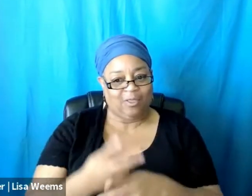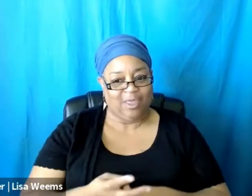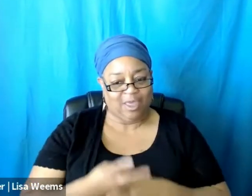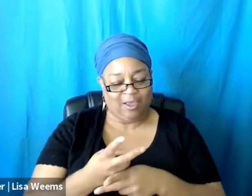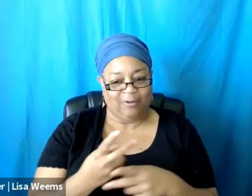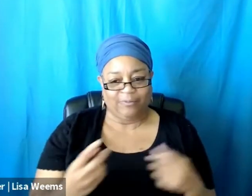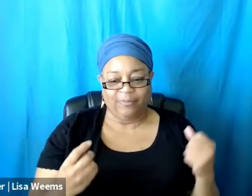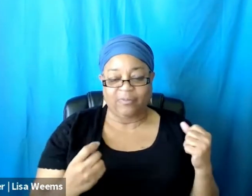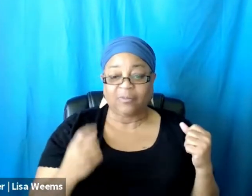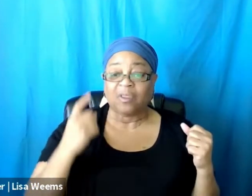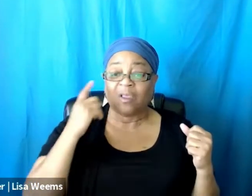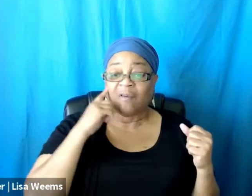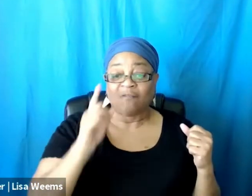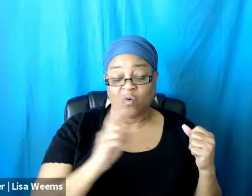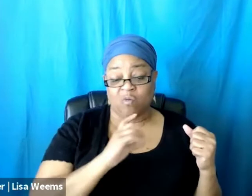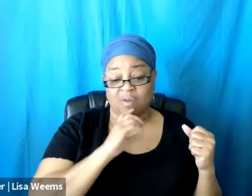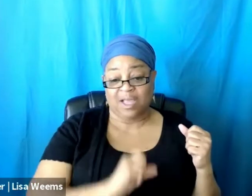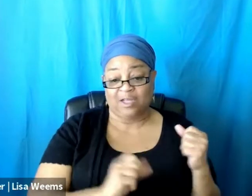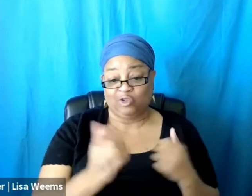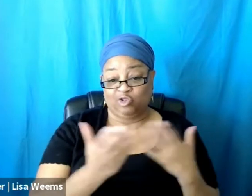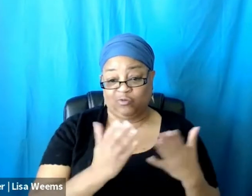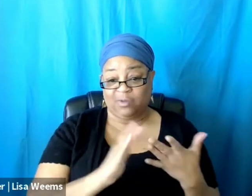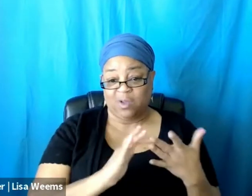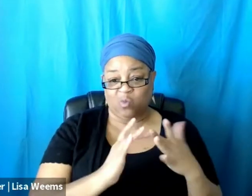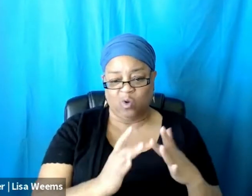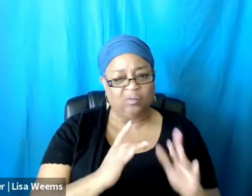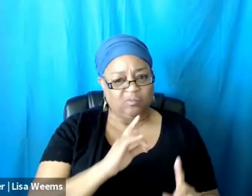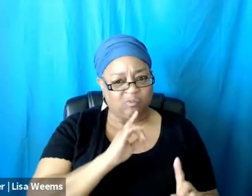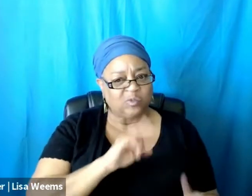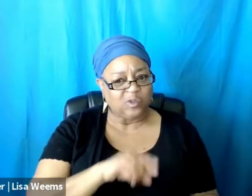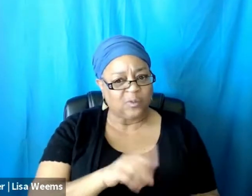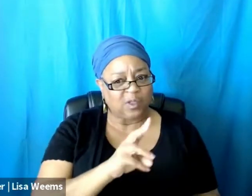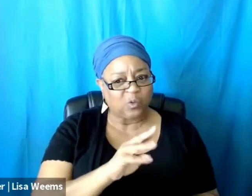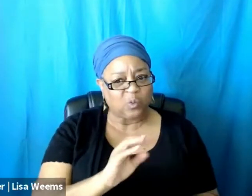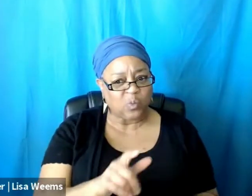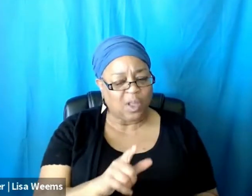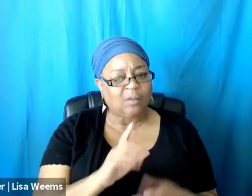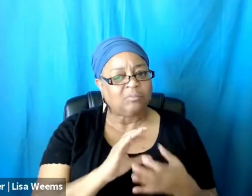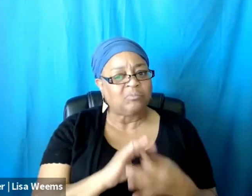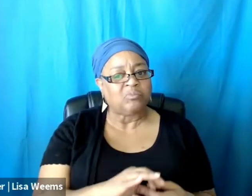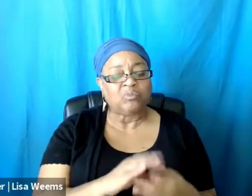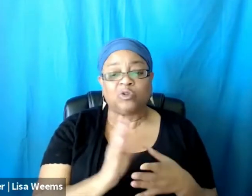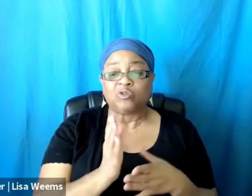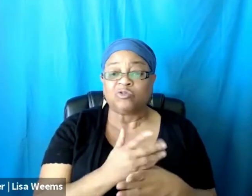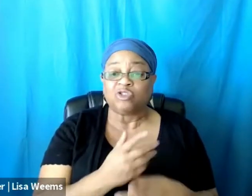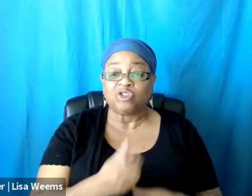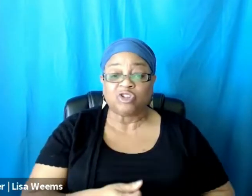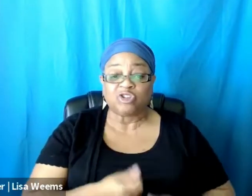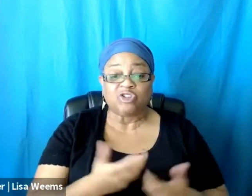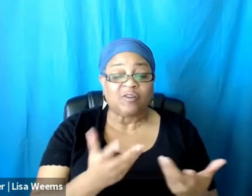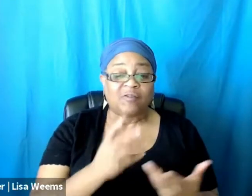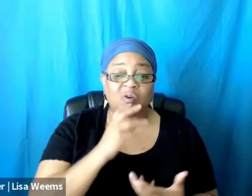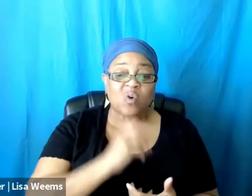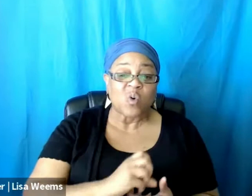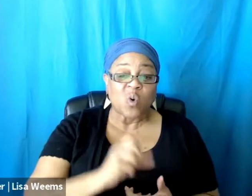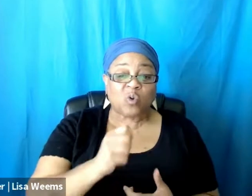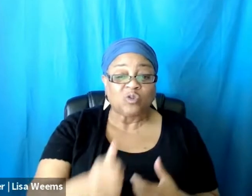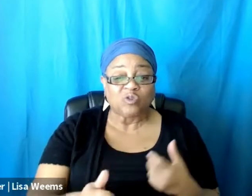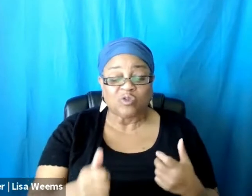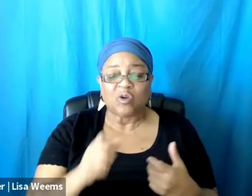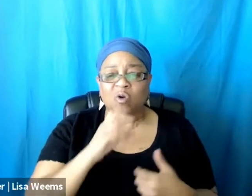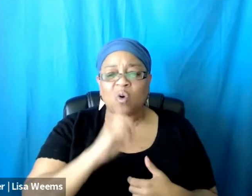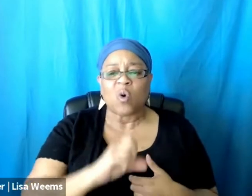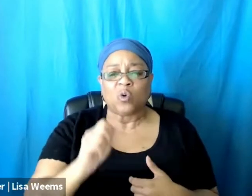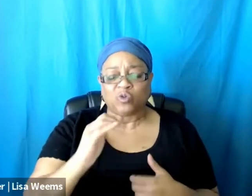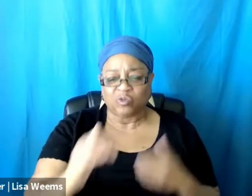Services Network, they responded well in terms of ensuring that older adults would get services and food during